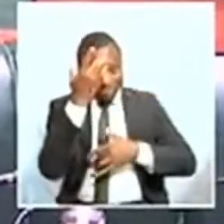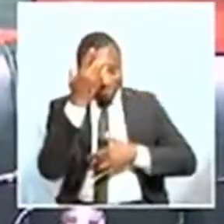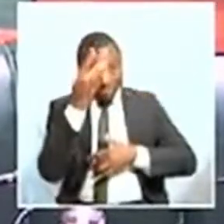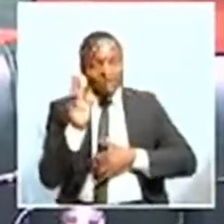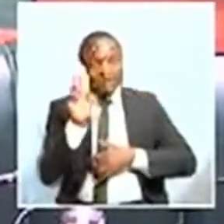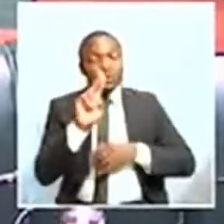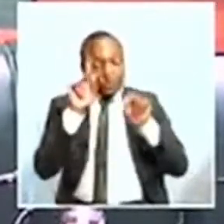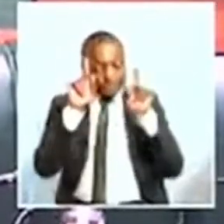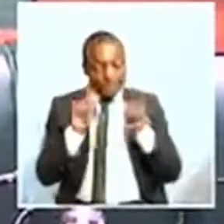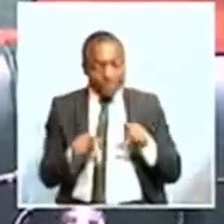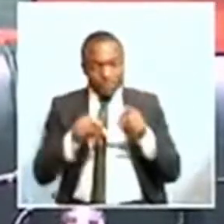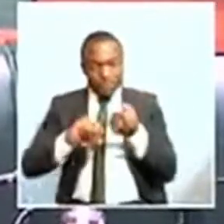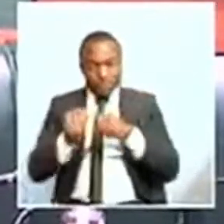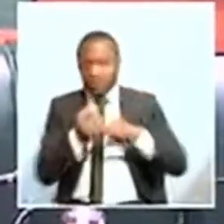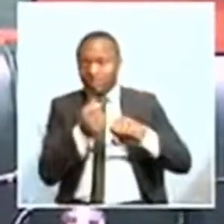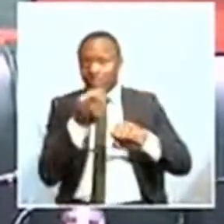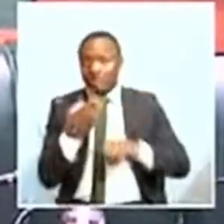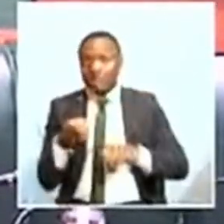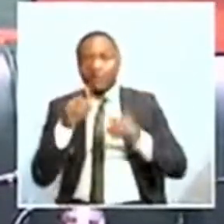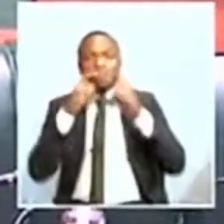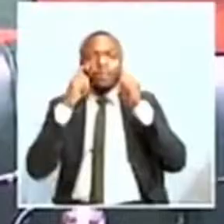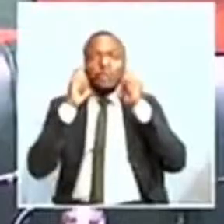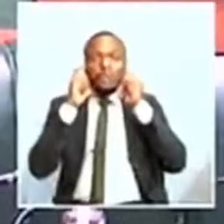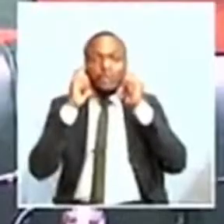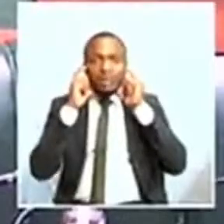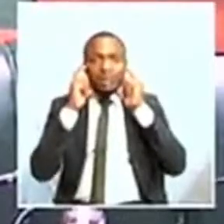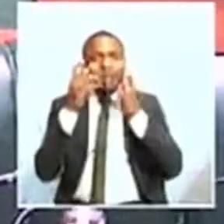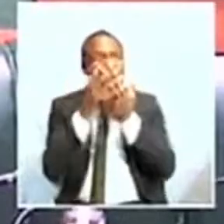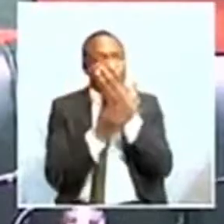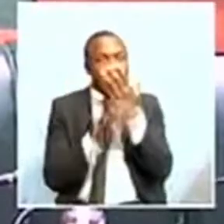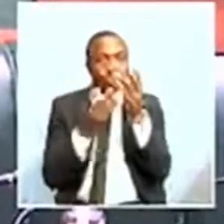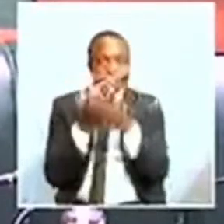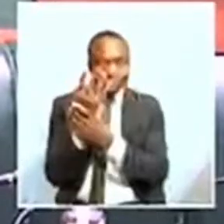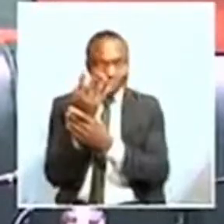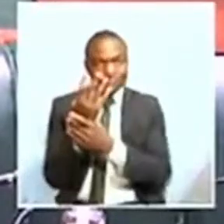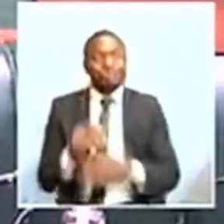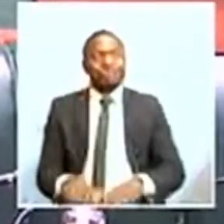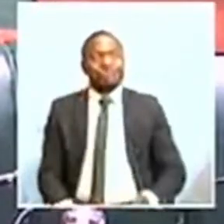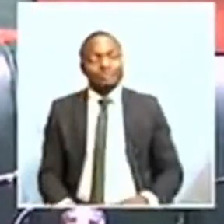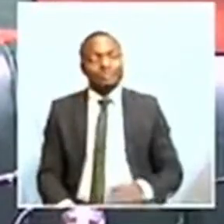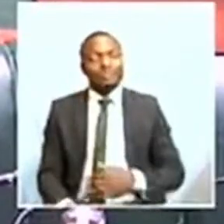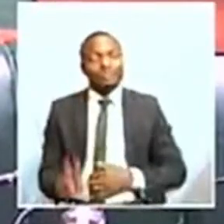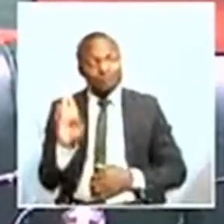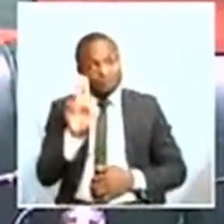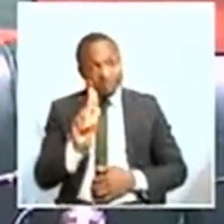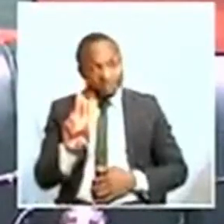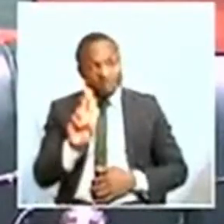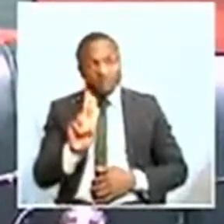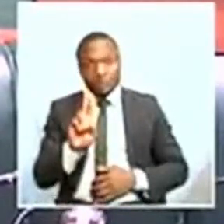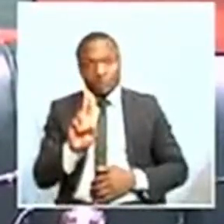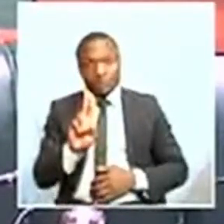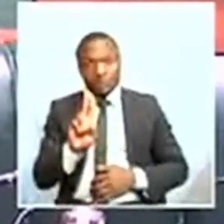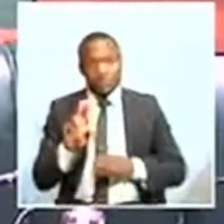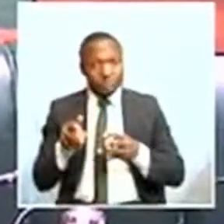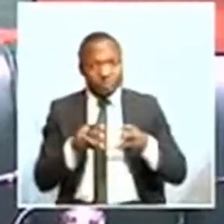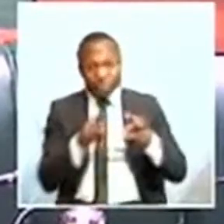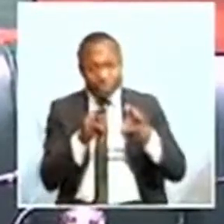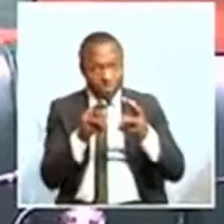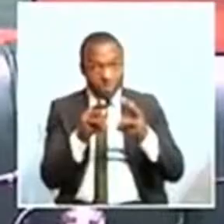protective equipment such as masks and gloves. Consider using burial methods